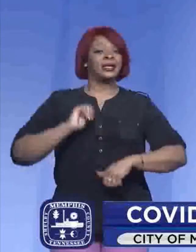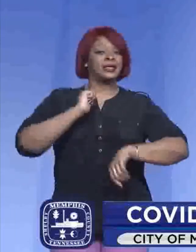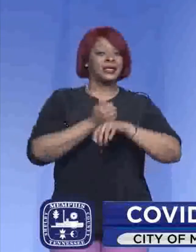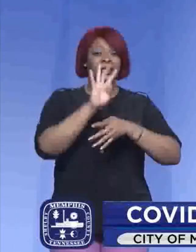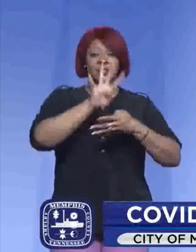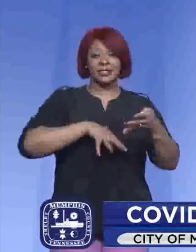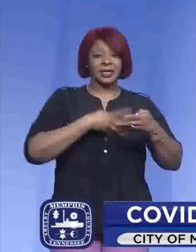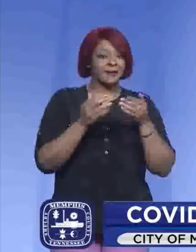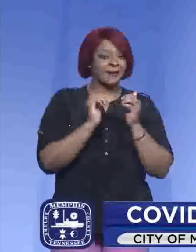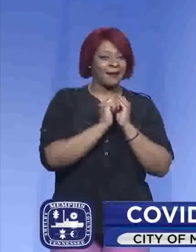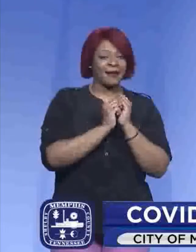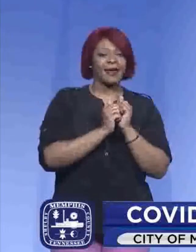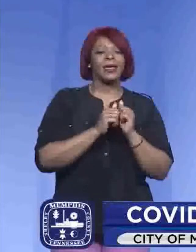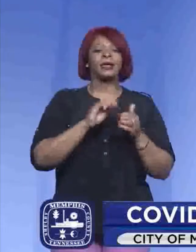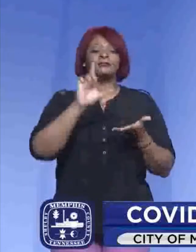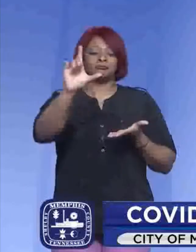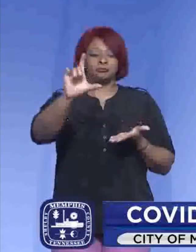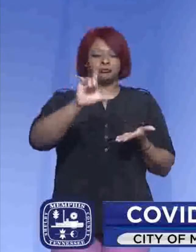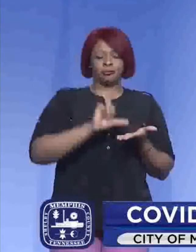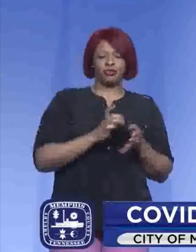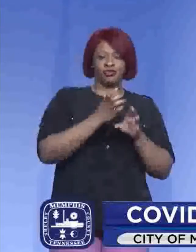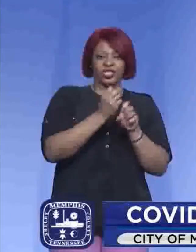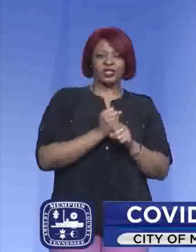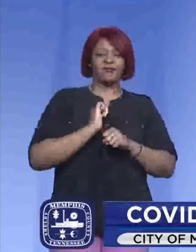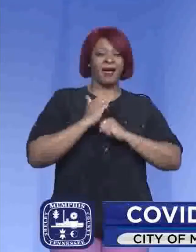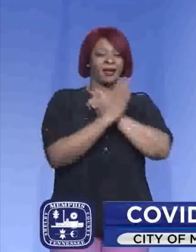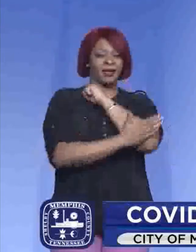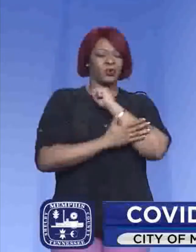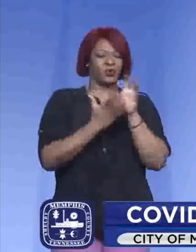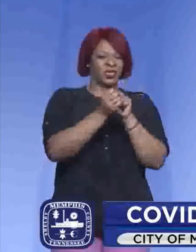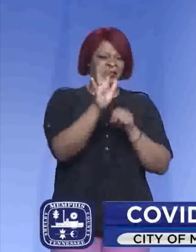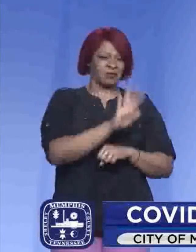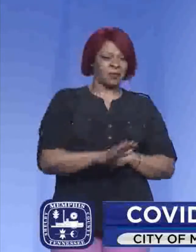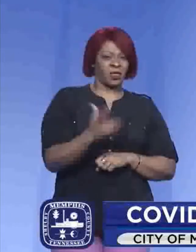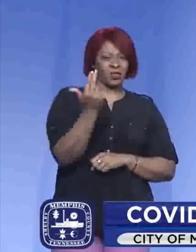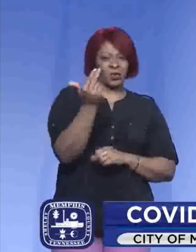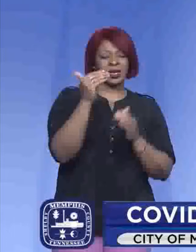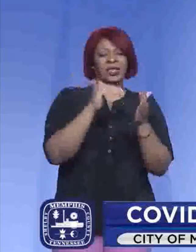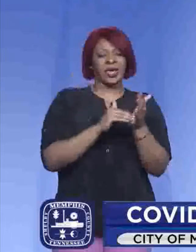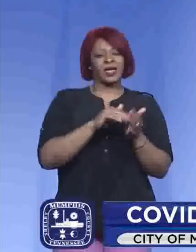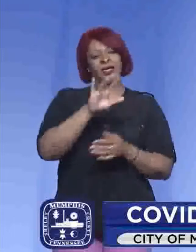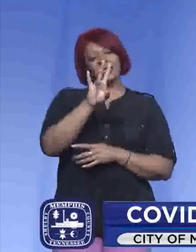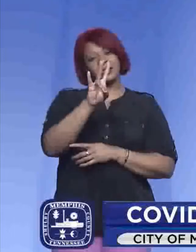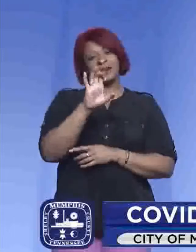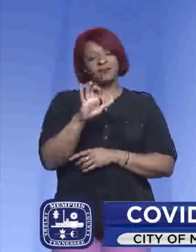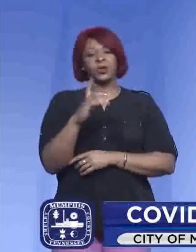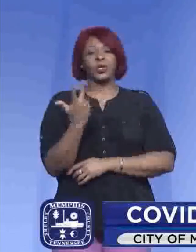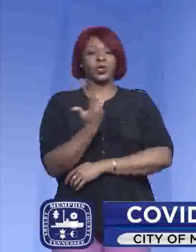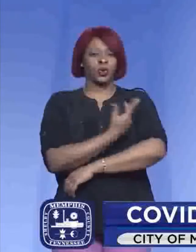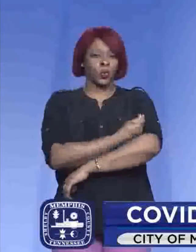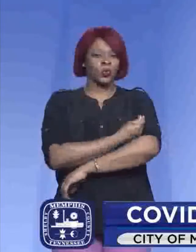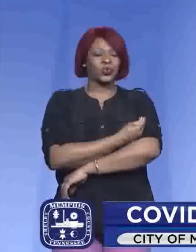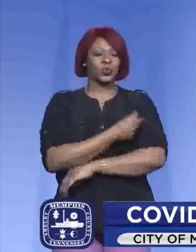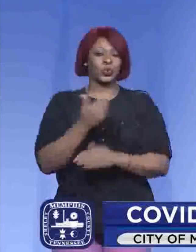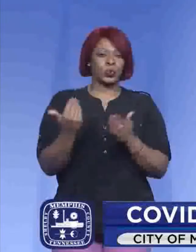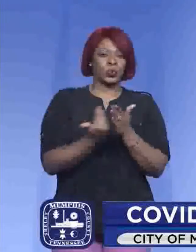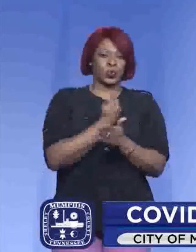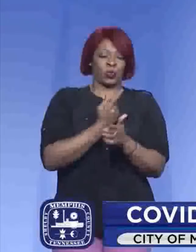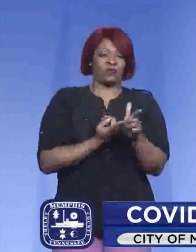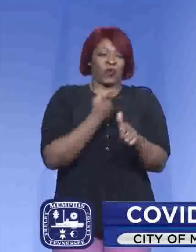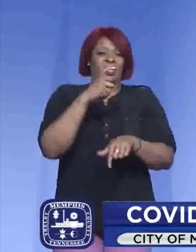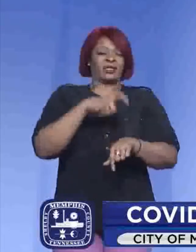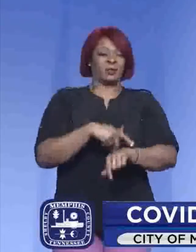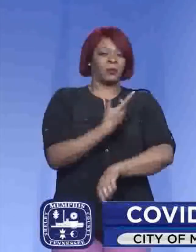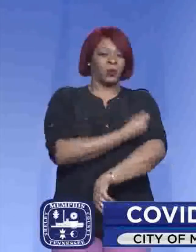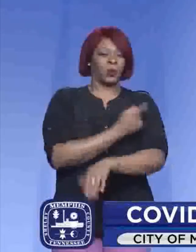schedule is based on the inventory that we receive, and our county has been receiving about 13,700 doses. That's new first doses